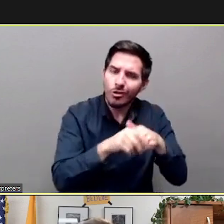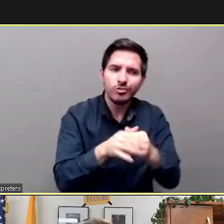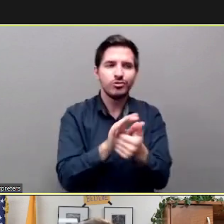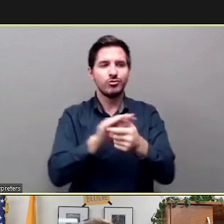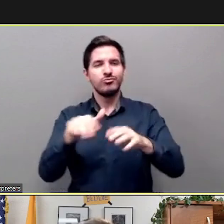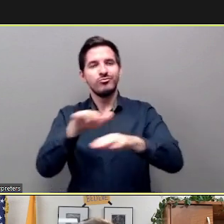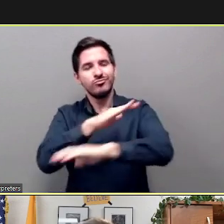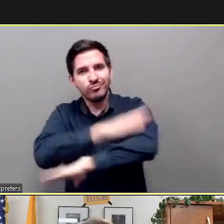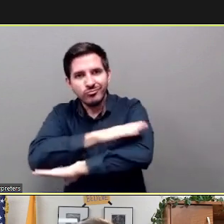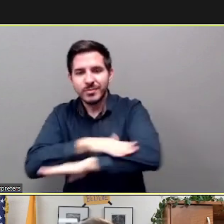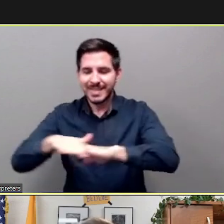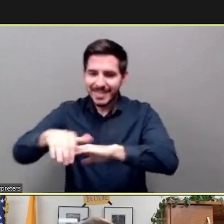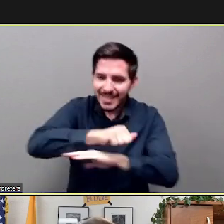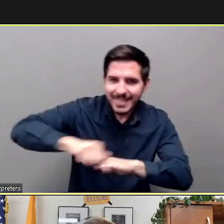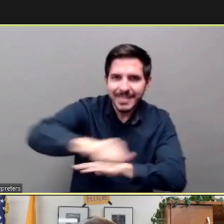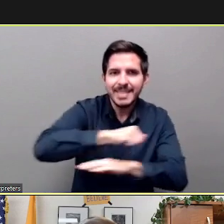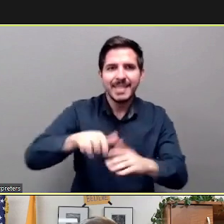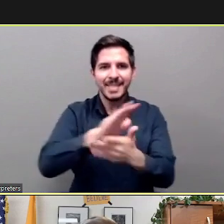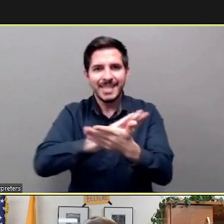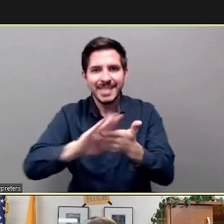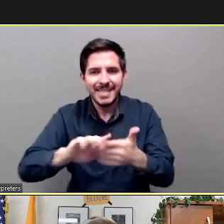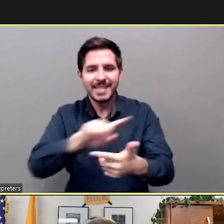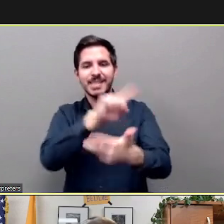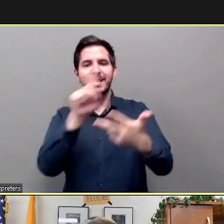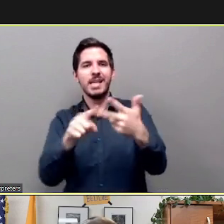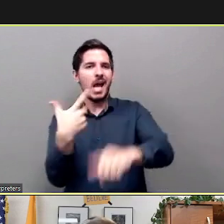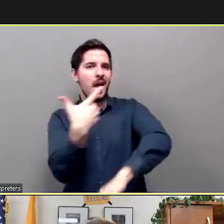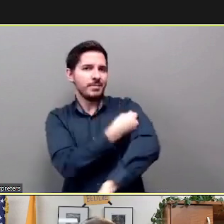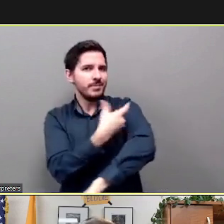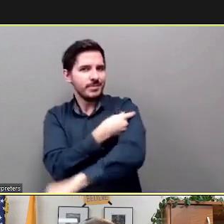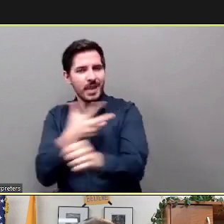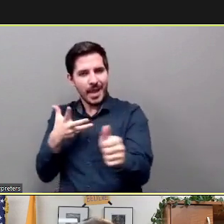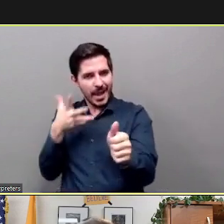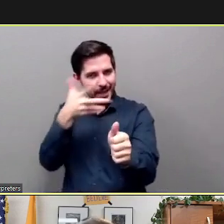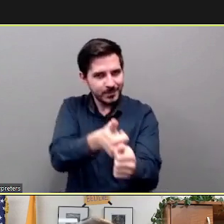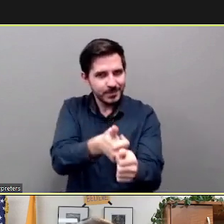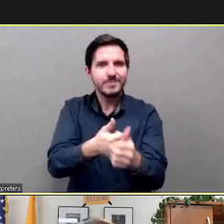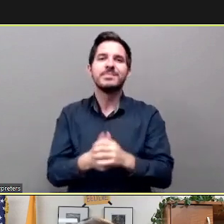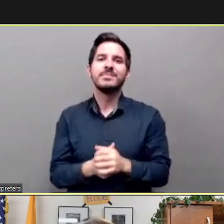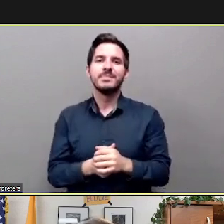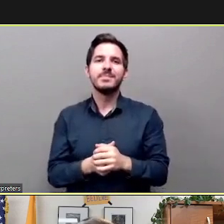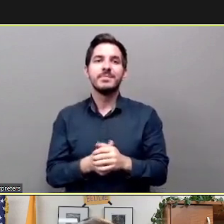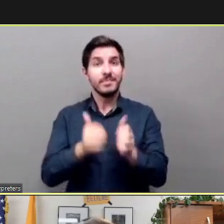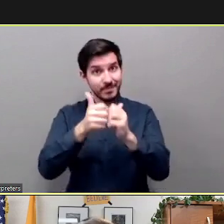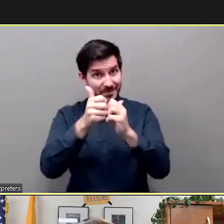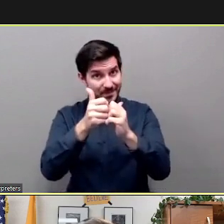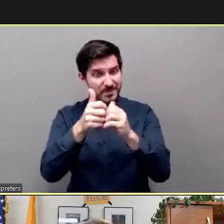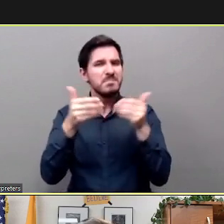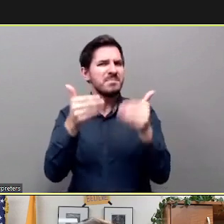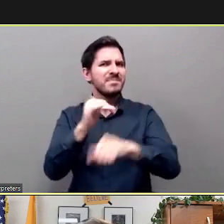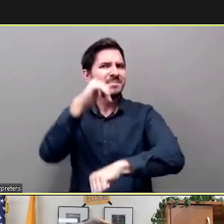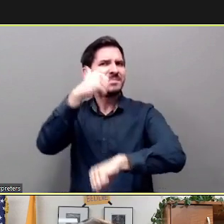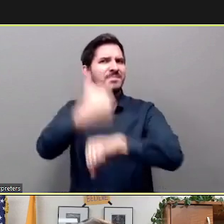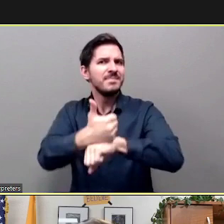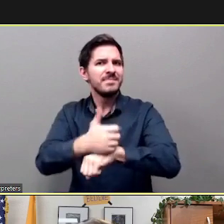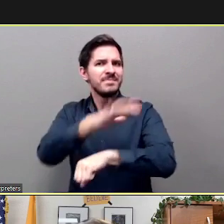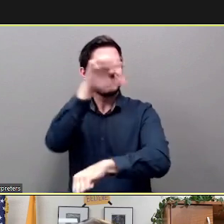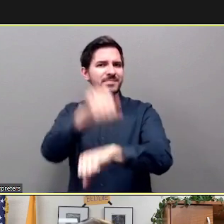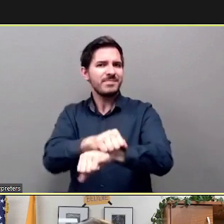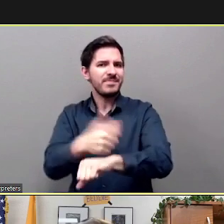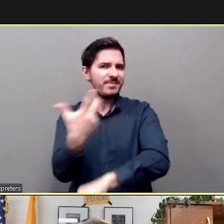and the whole family is caught up on their vaccines. Start by scheduling a COVID vaccine for your kid today